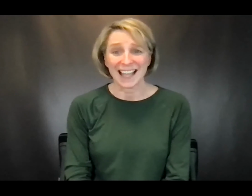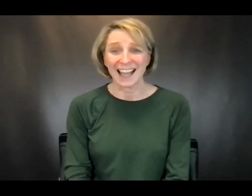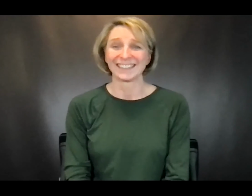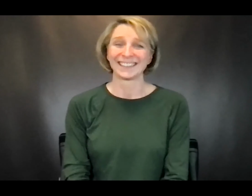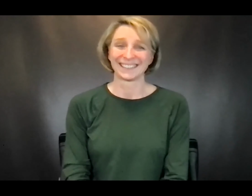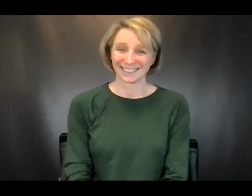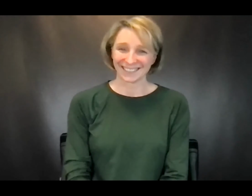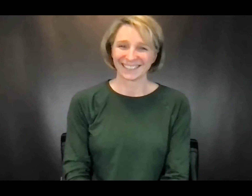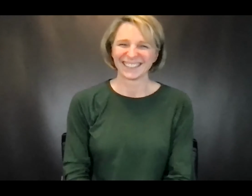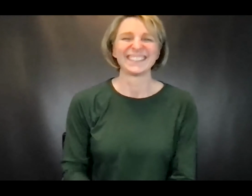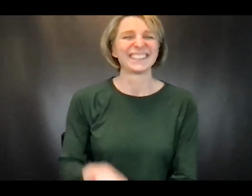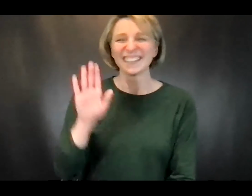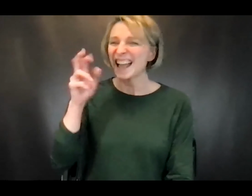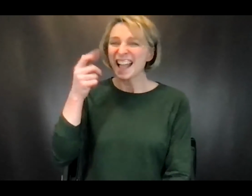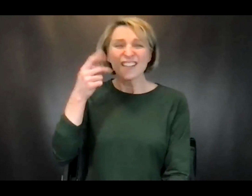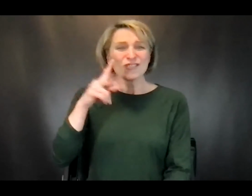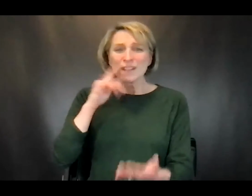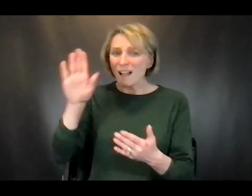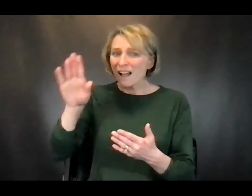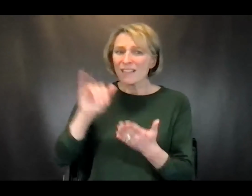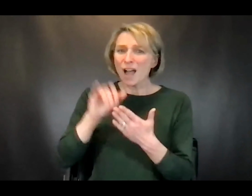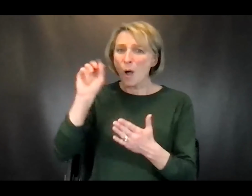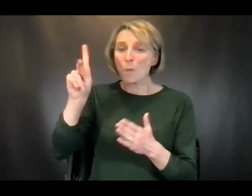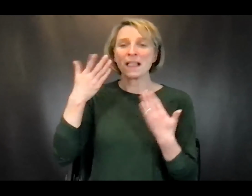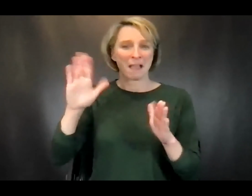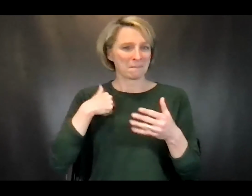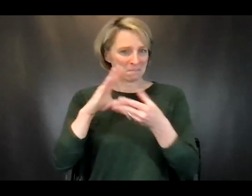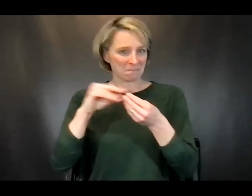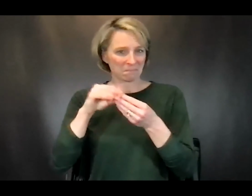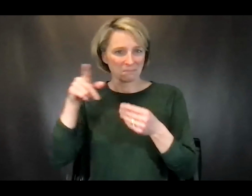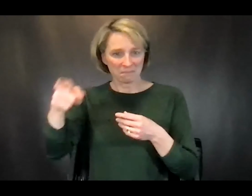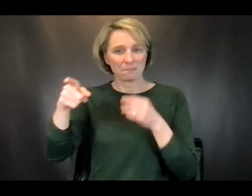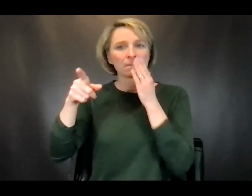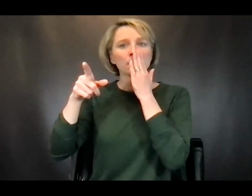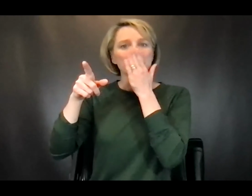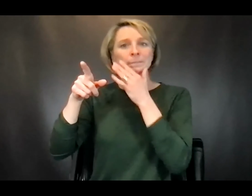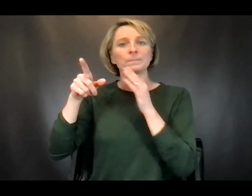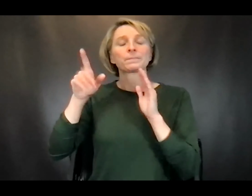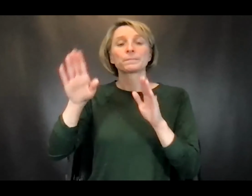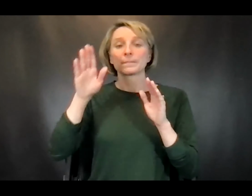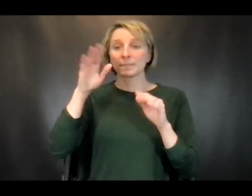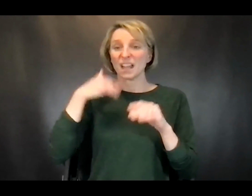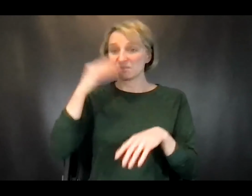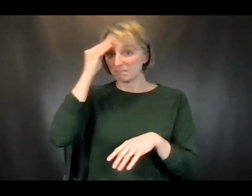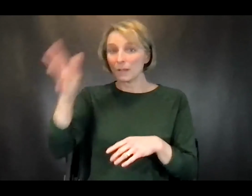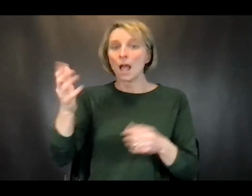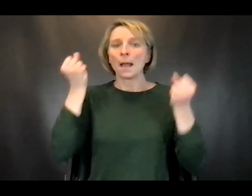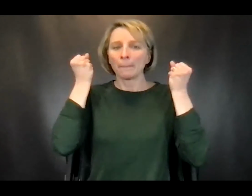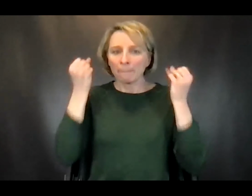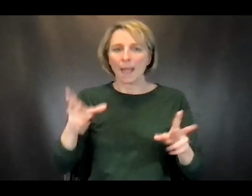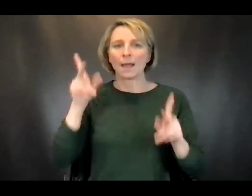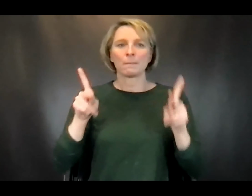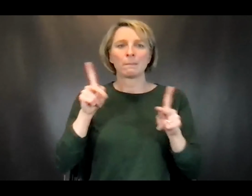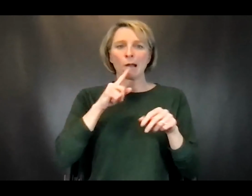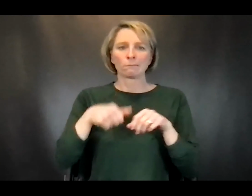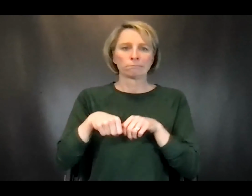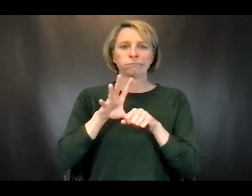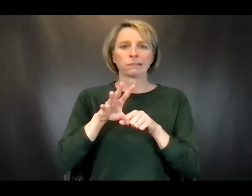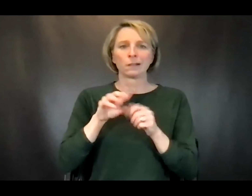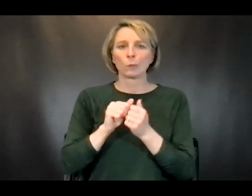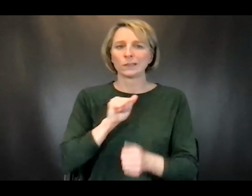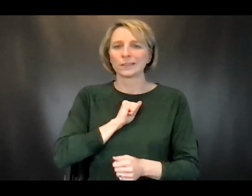at that. Okay, so let me say this. A lot of people are really not good at